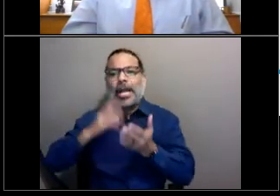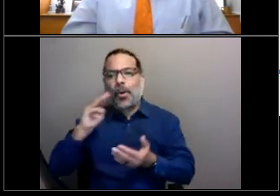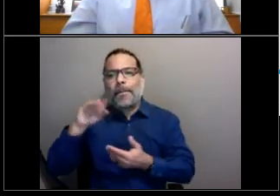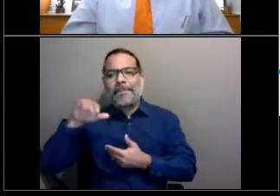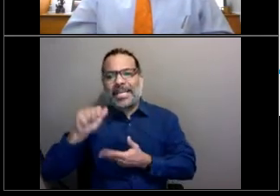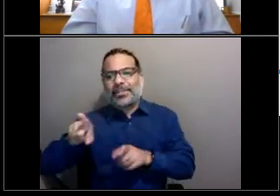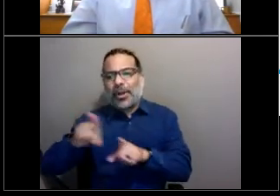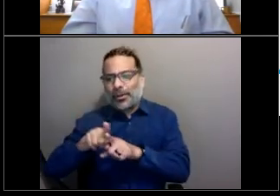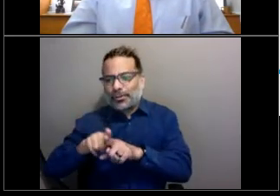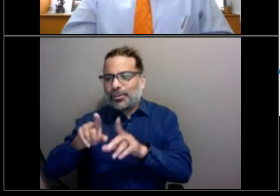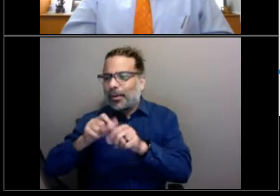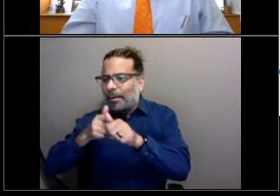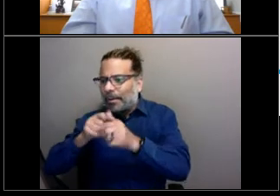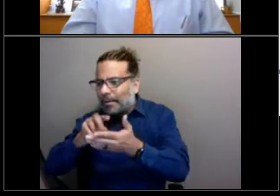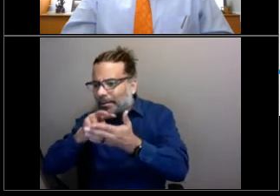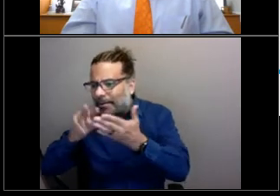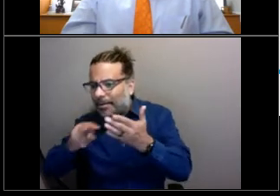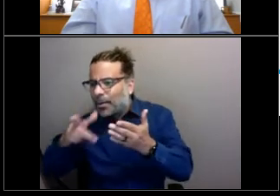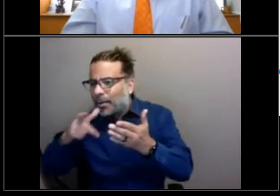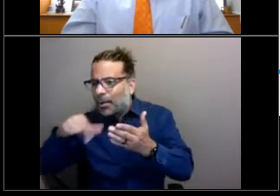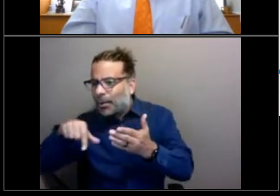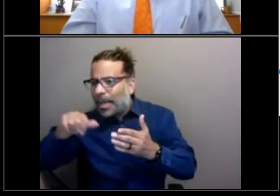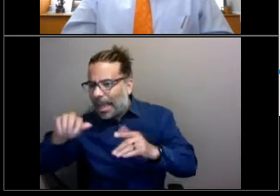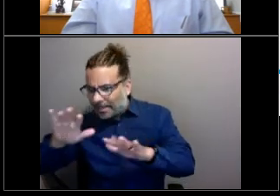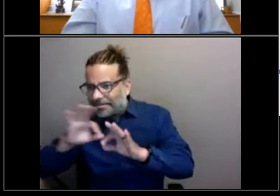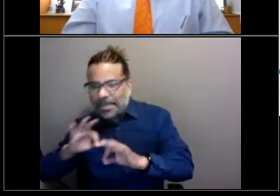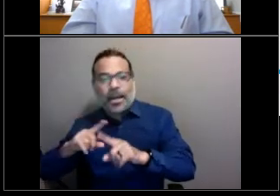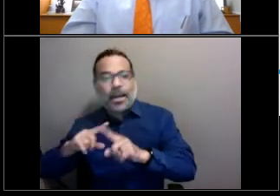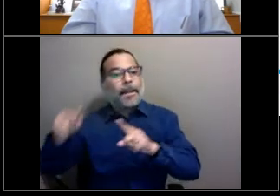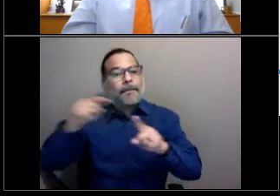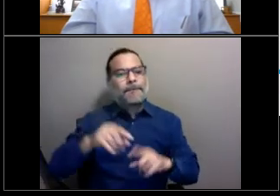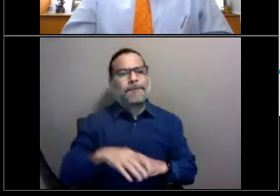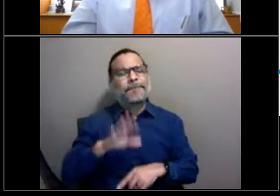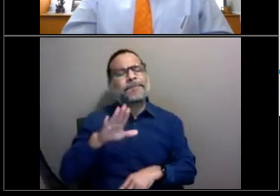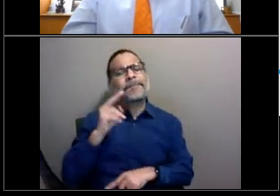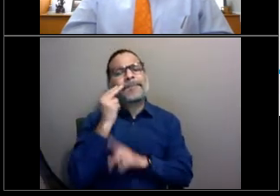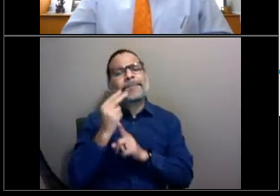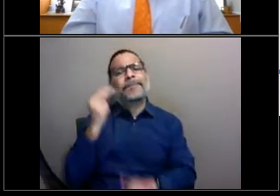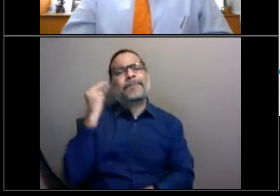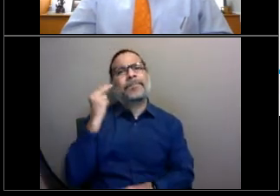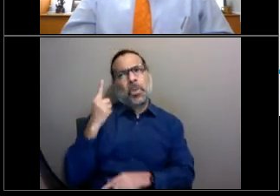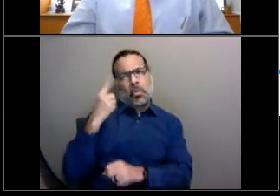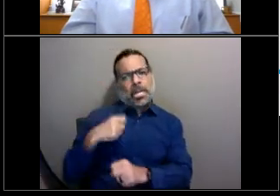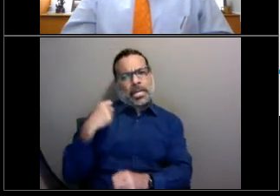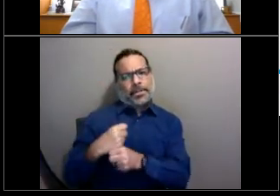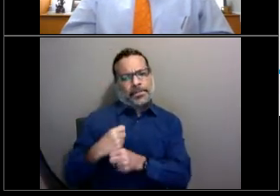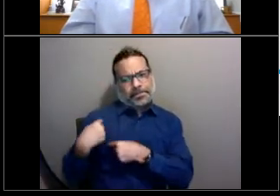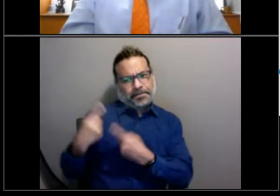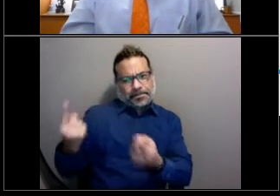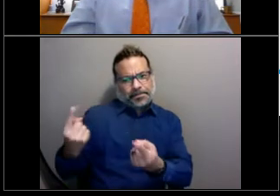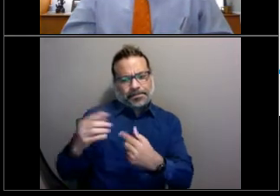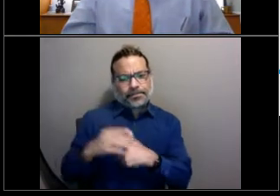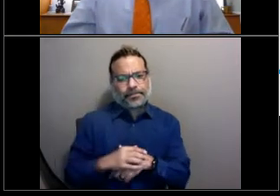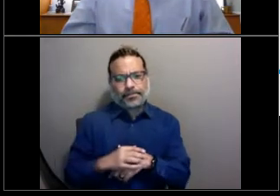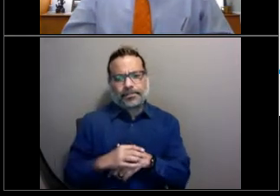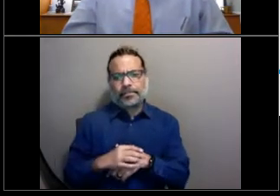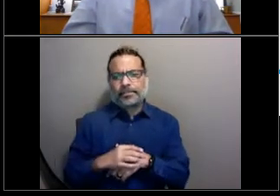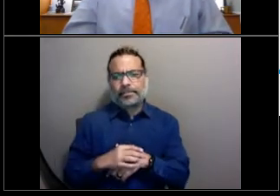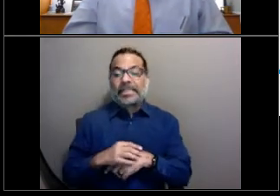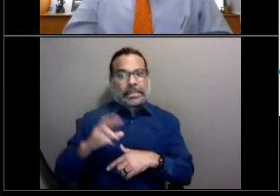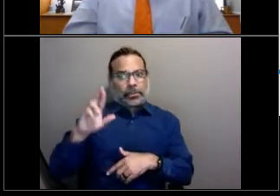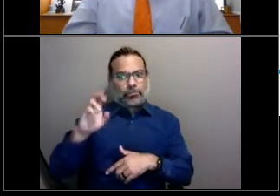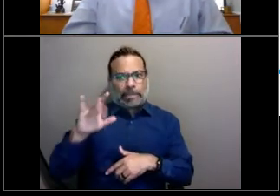the Q&A online, but reflecting on the events of the past year, in light of the racial tensions